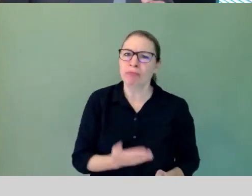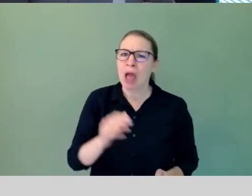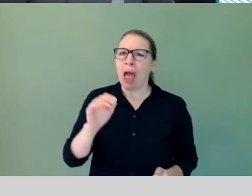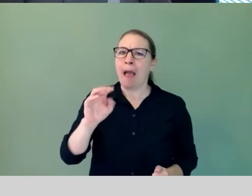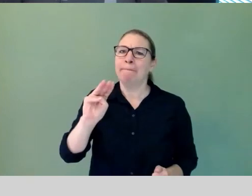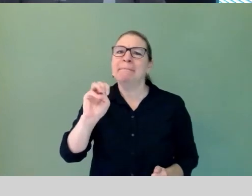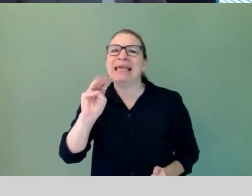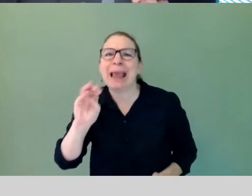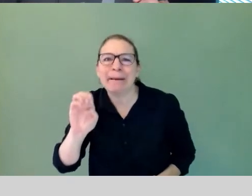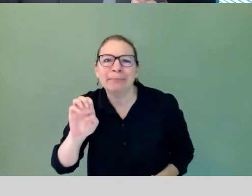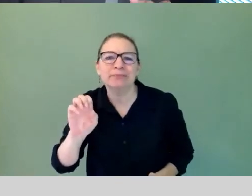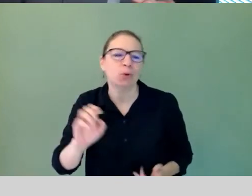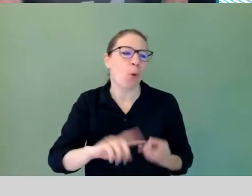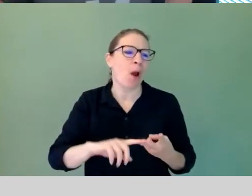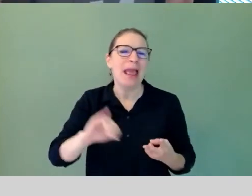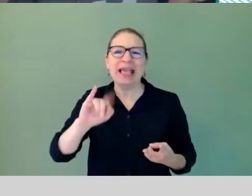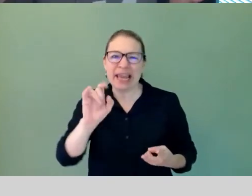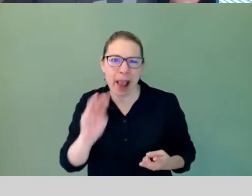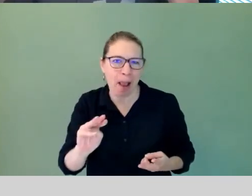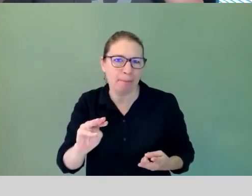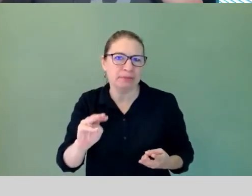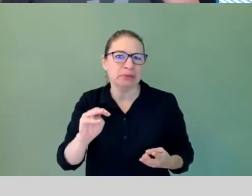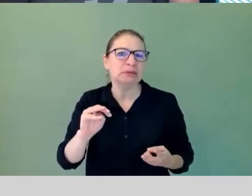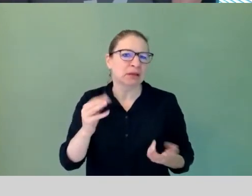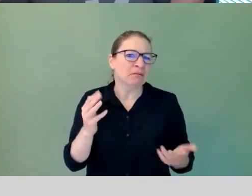like using memes in that.